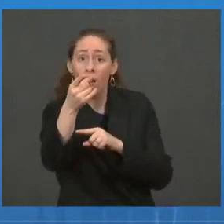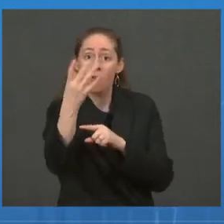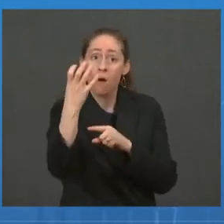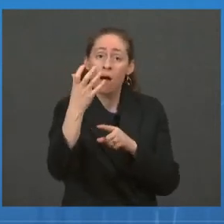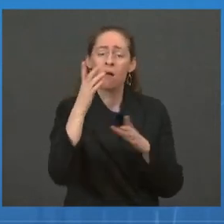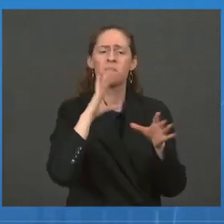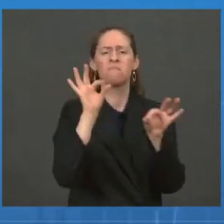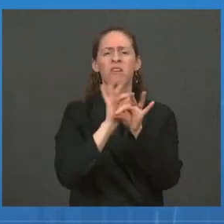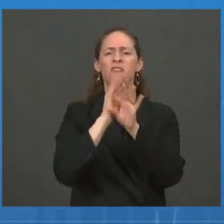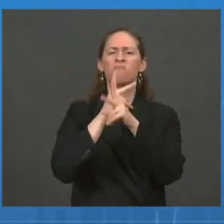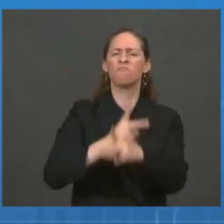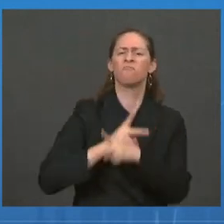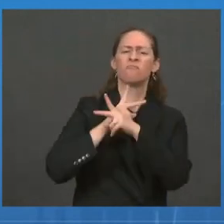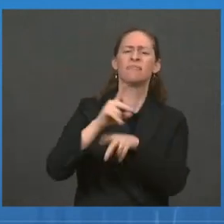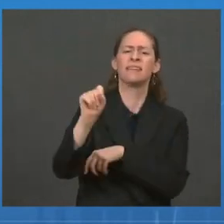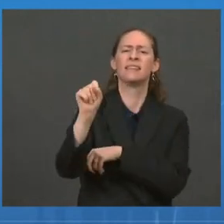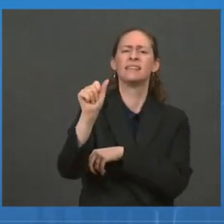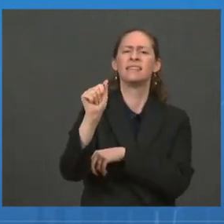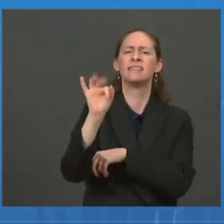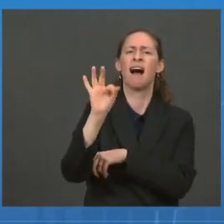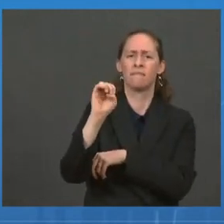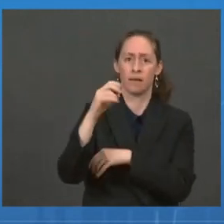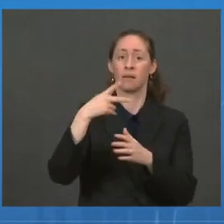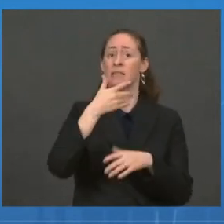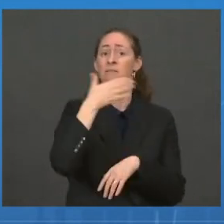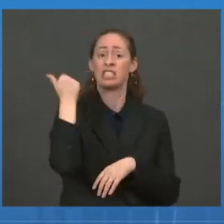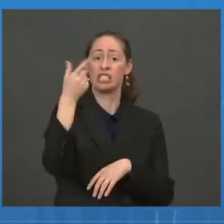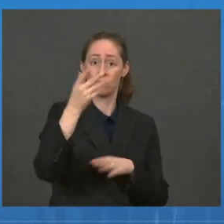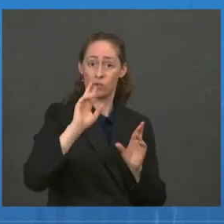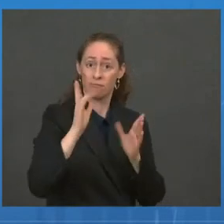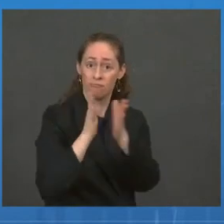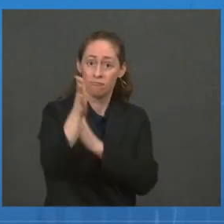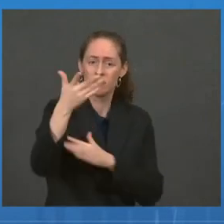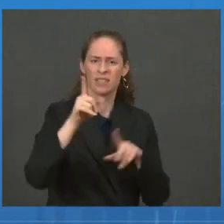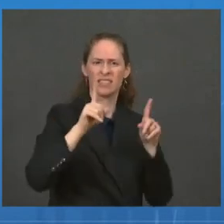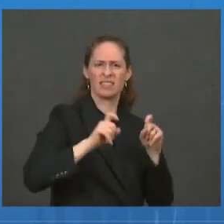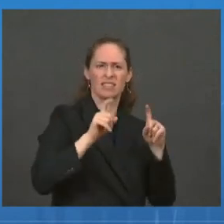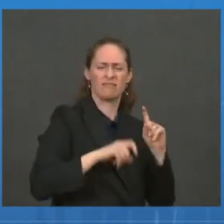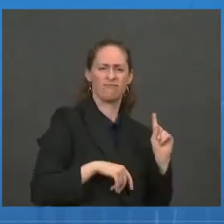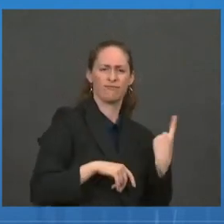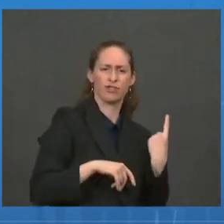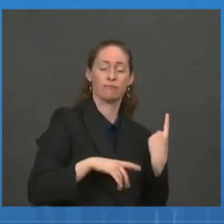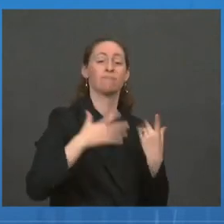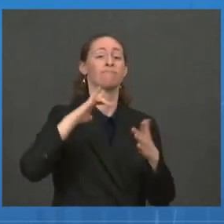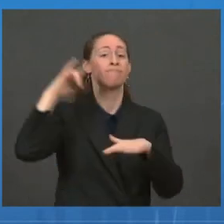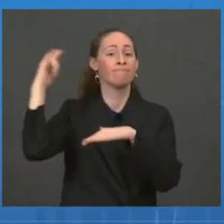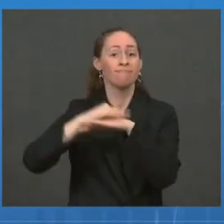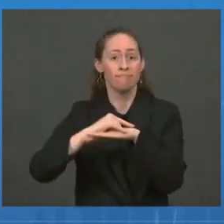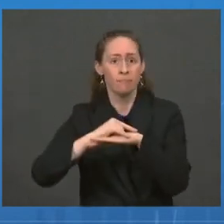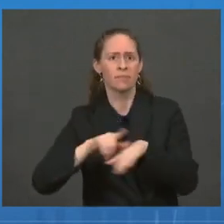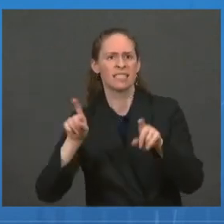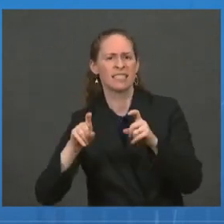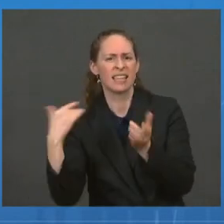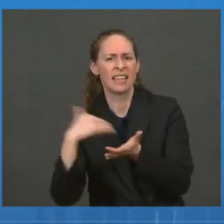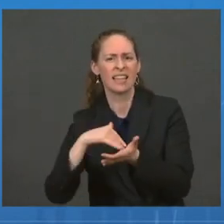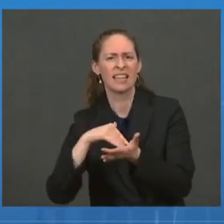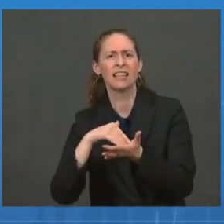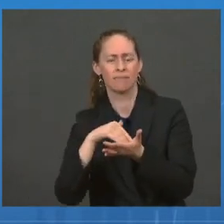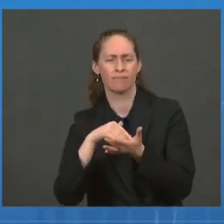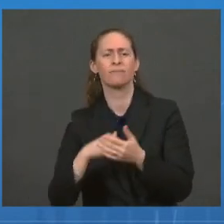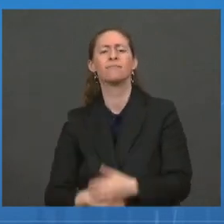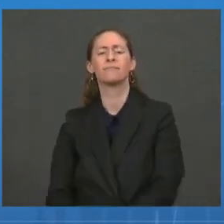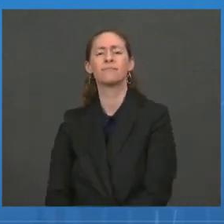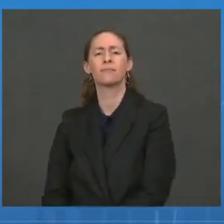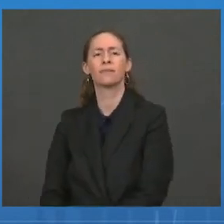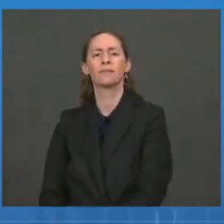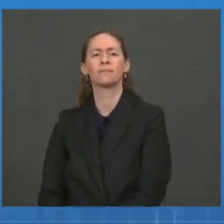testing and self-quarantine currently cdc is expanding a surveillance program with express check to jfk